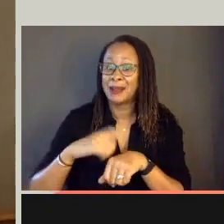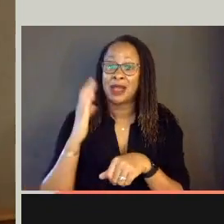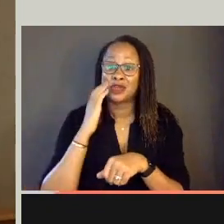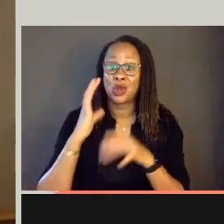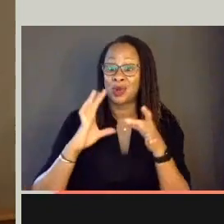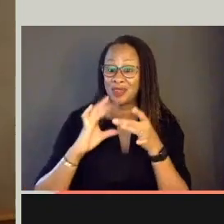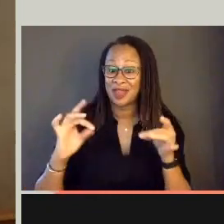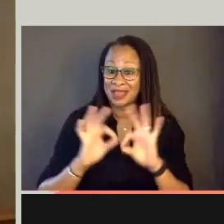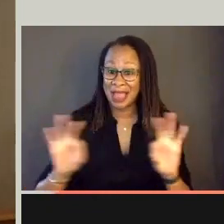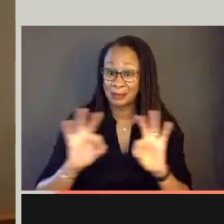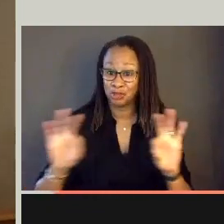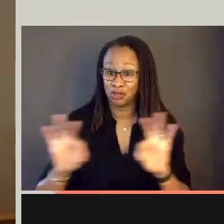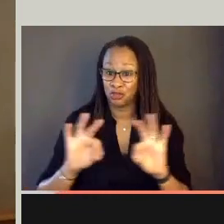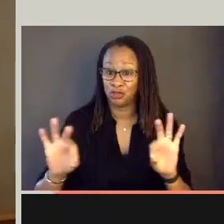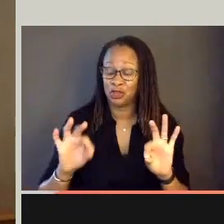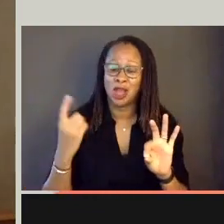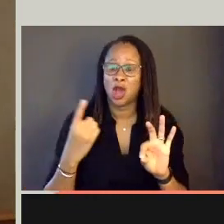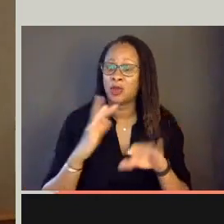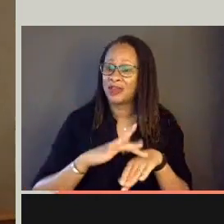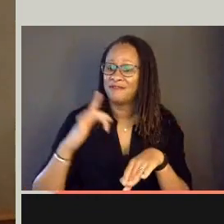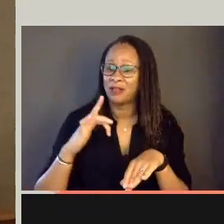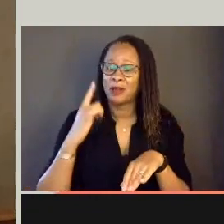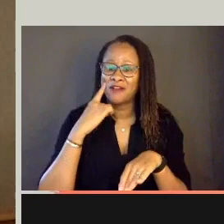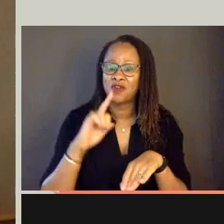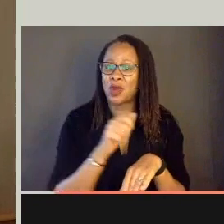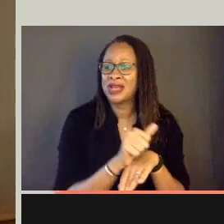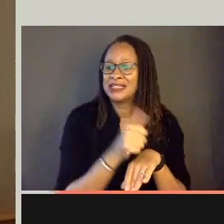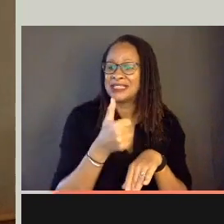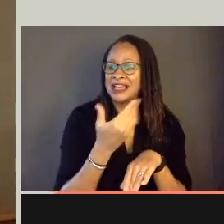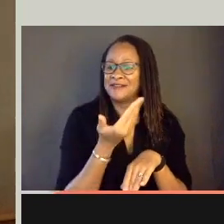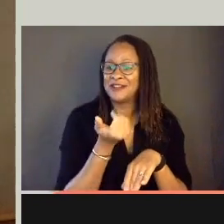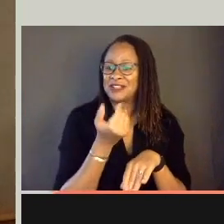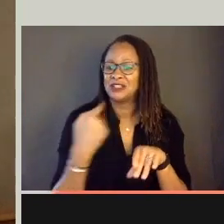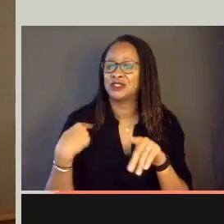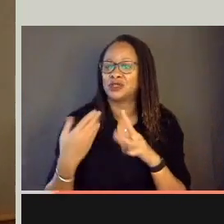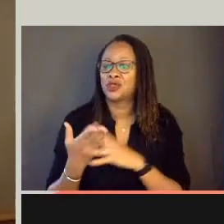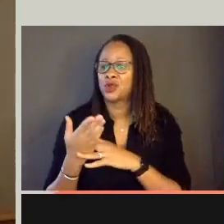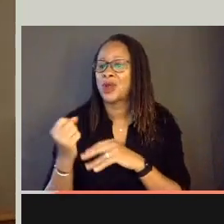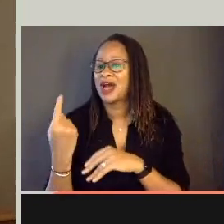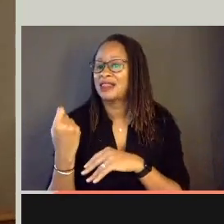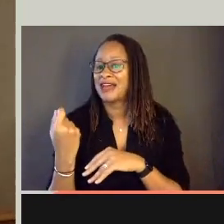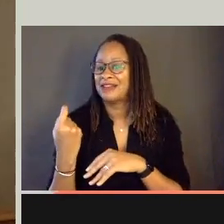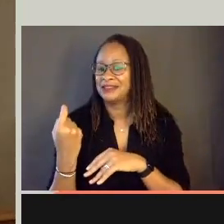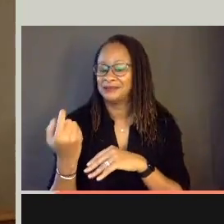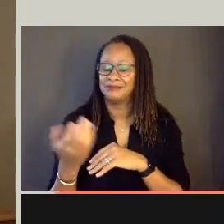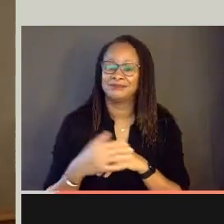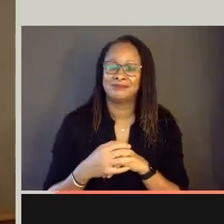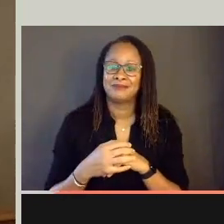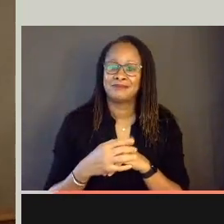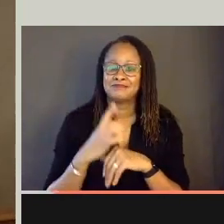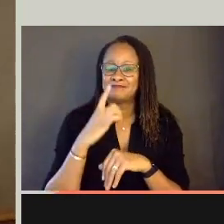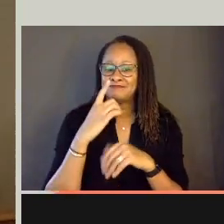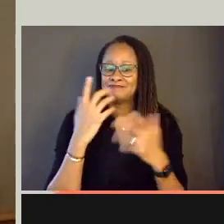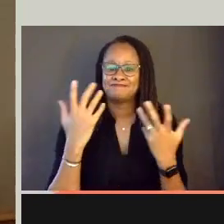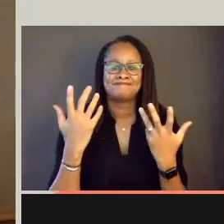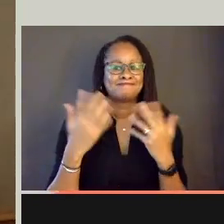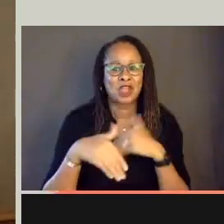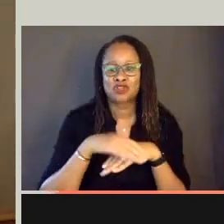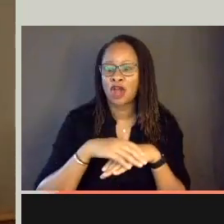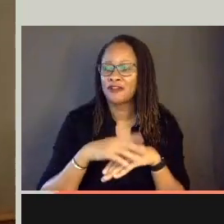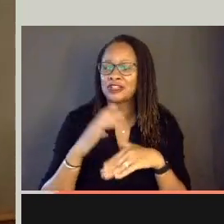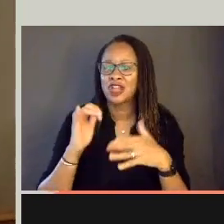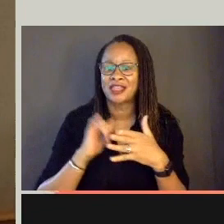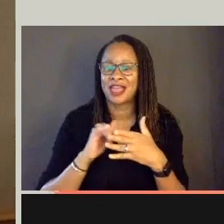will only be available in that session from 10:15 through 11 a.m. due to coverage that